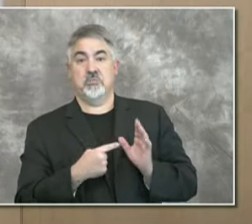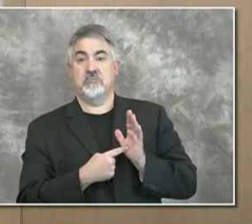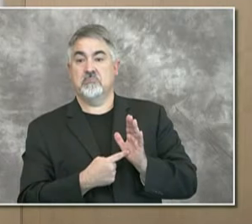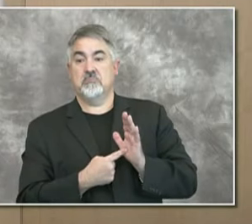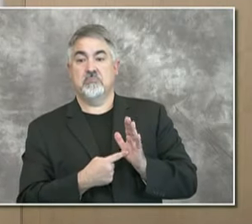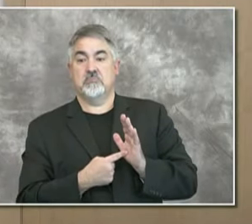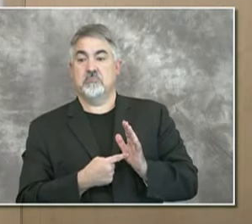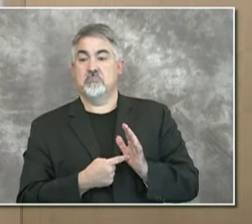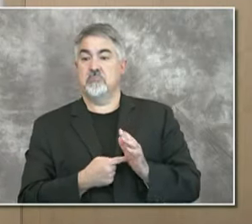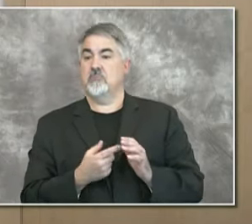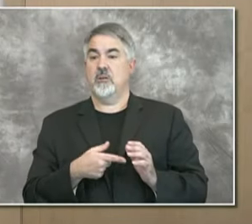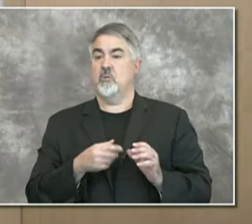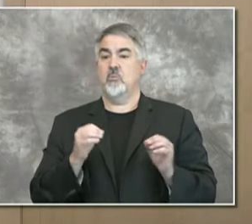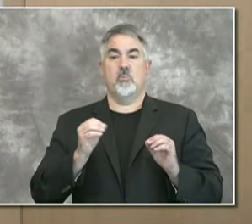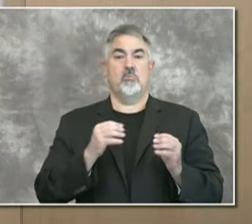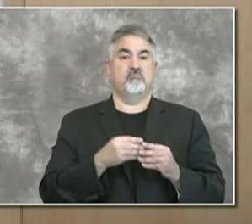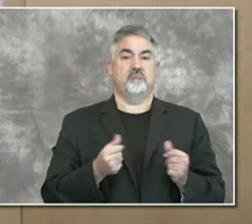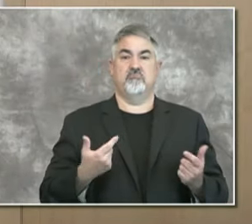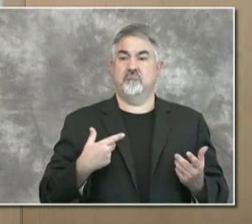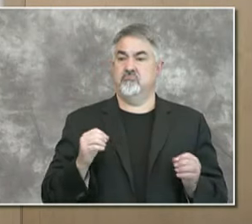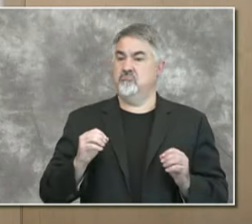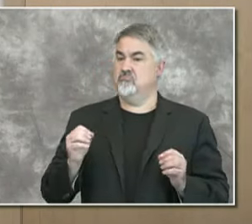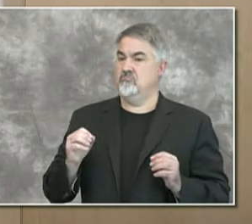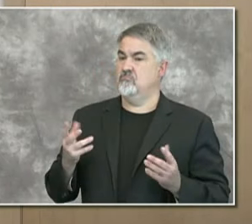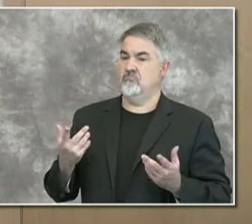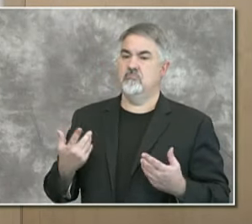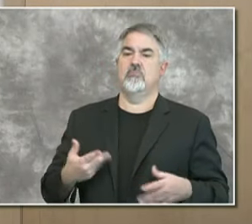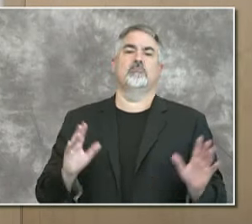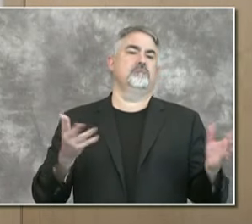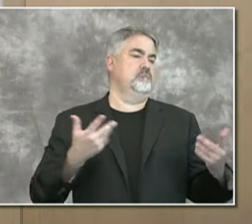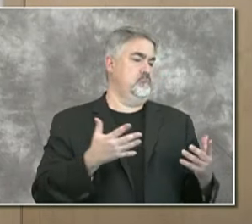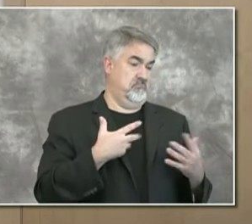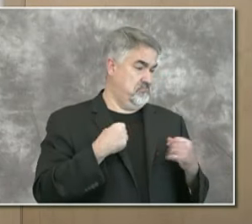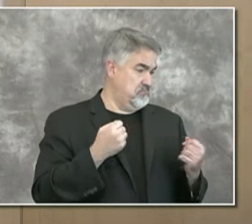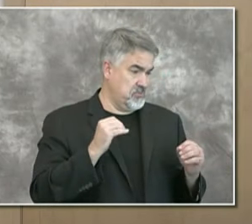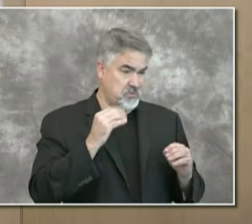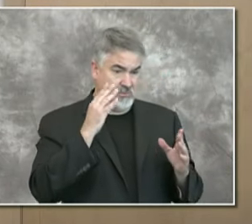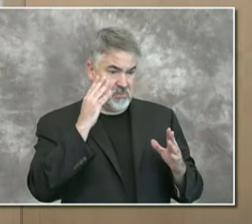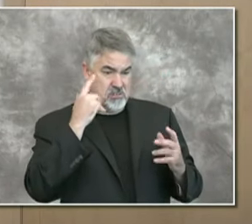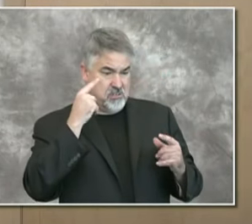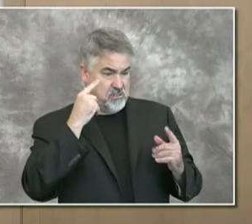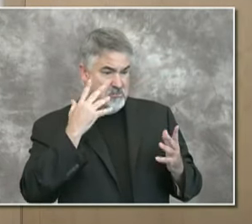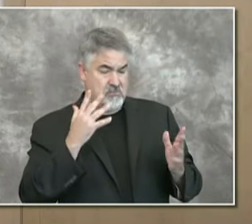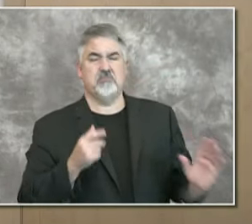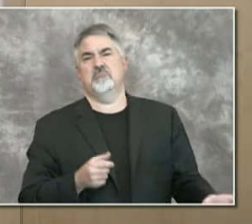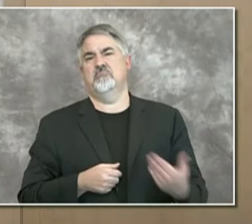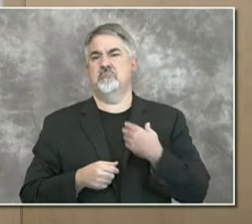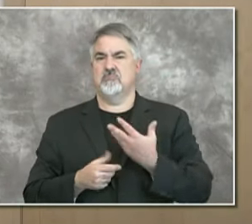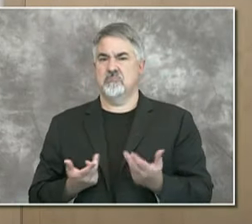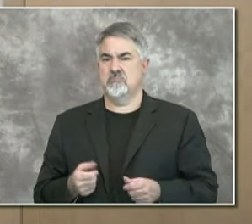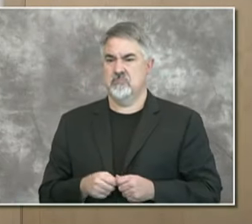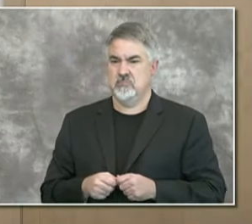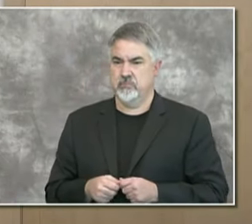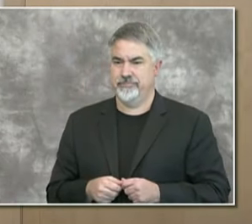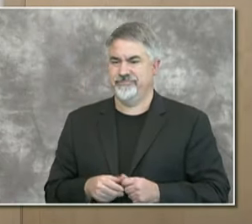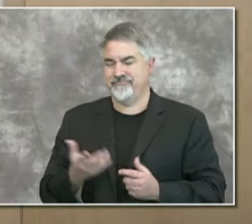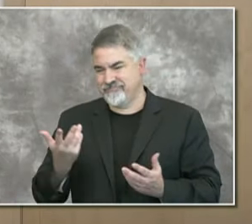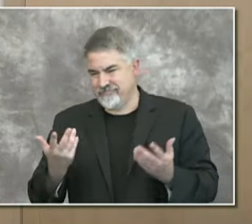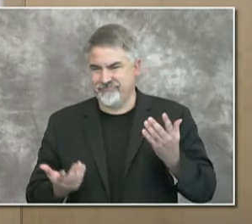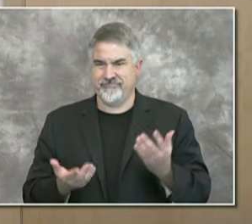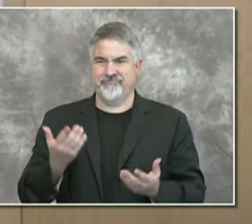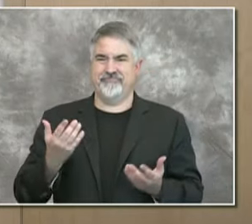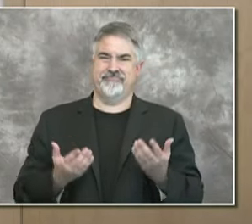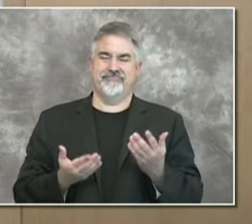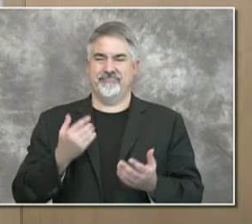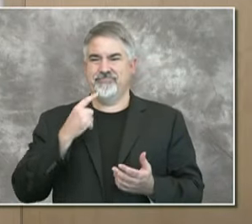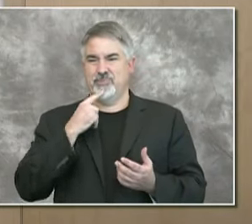can also be released from isolation. So there are multiple,